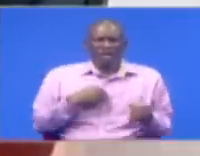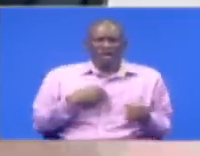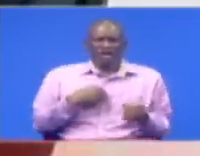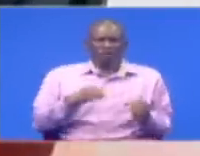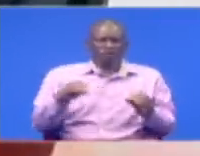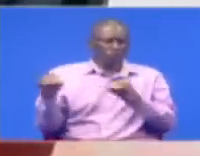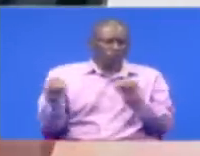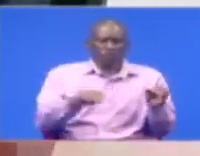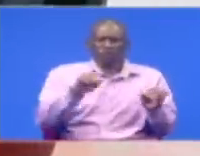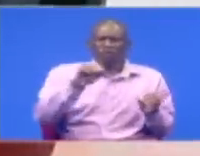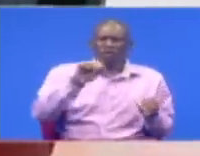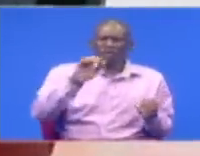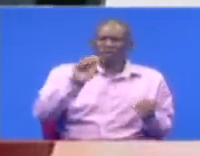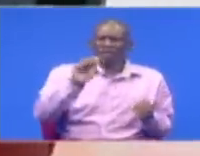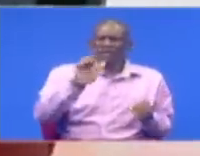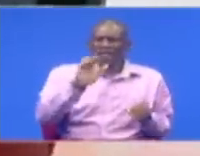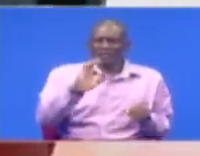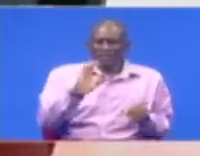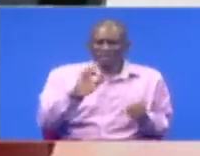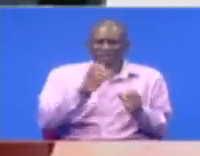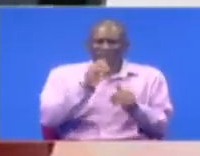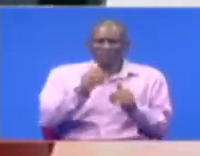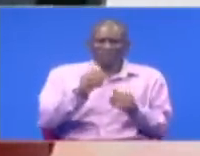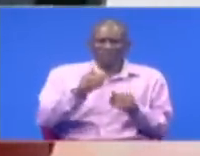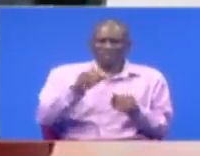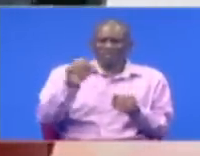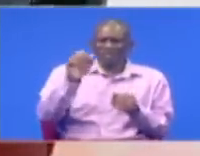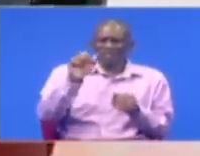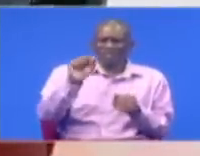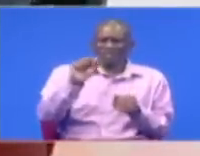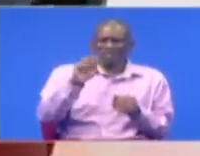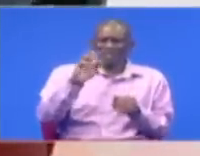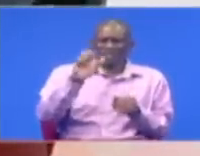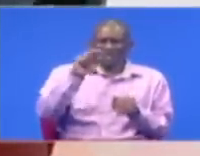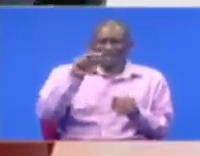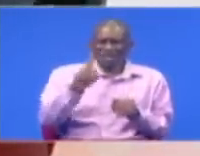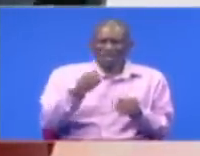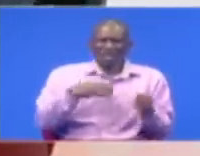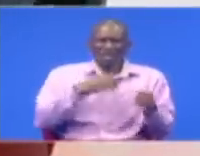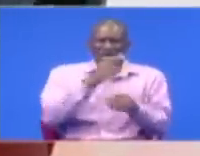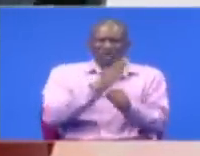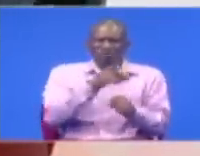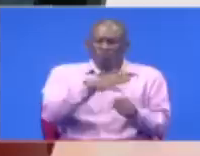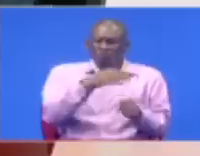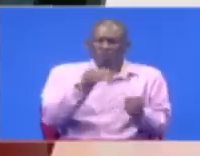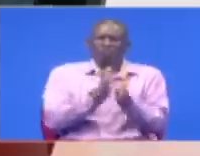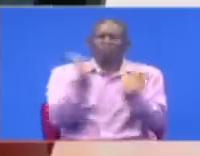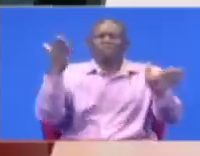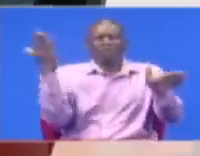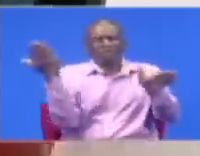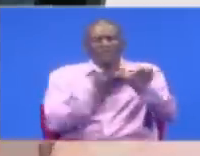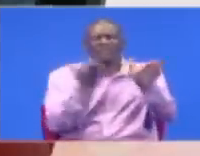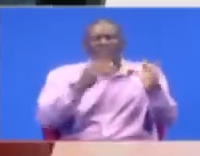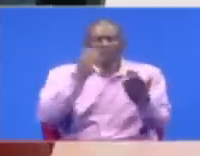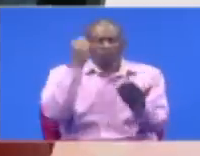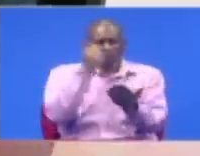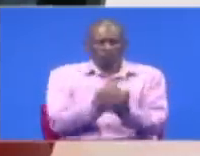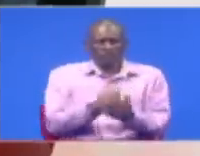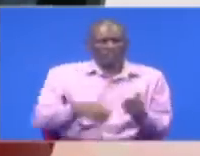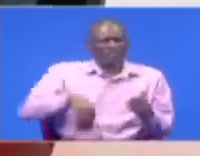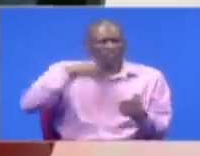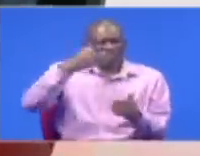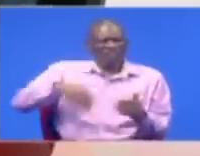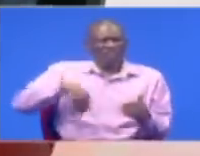LSC, which is at the Strand, and go to this Public Records Office every